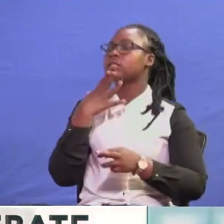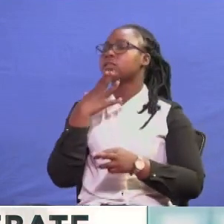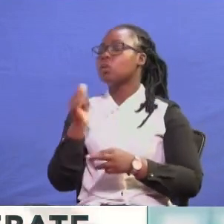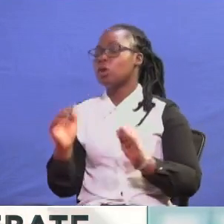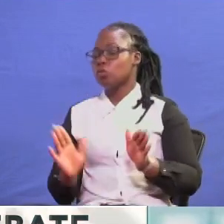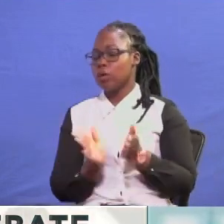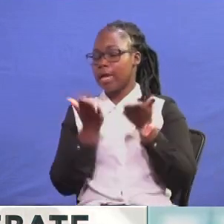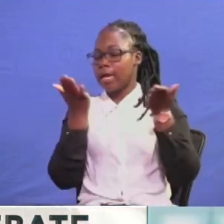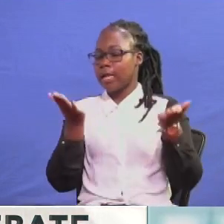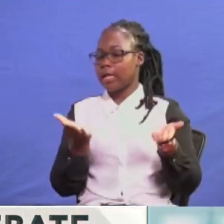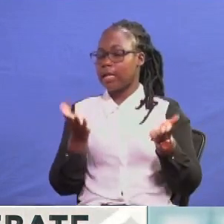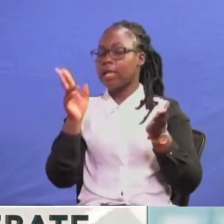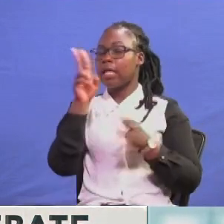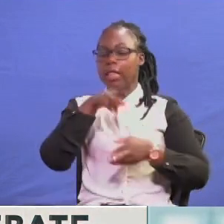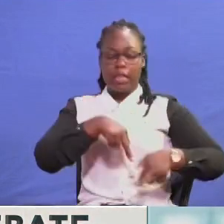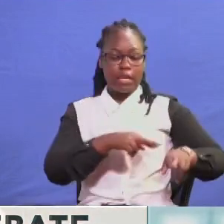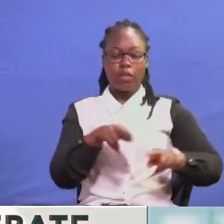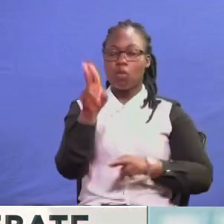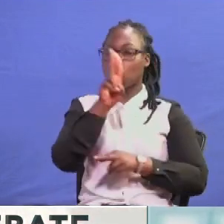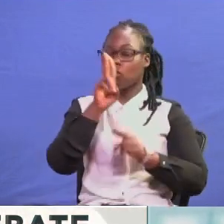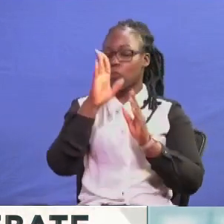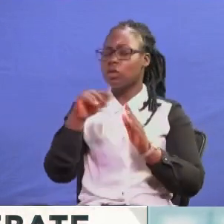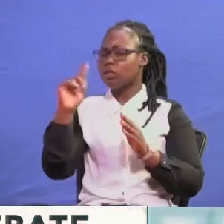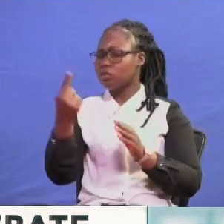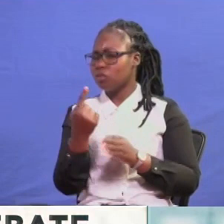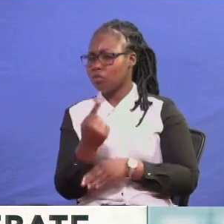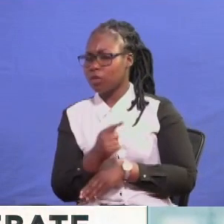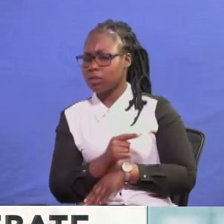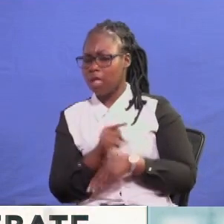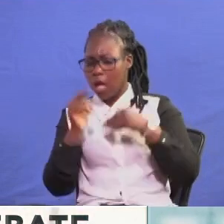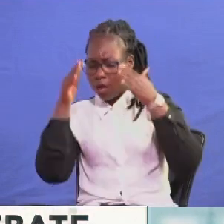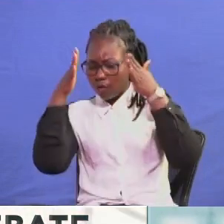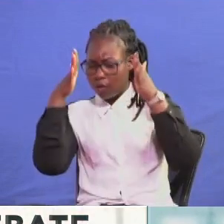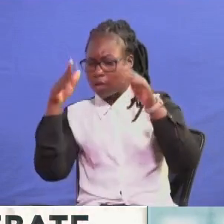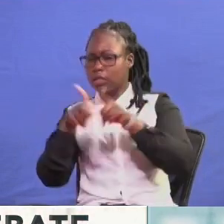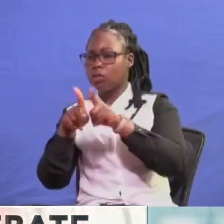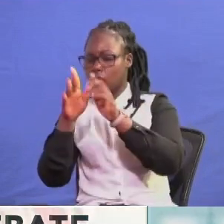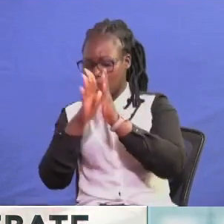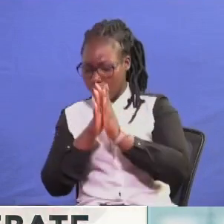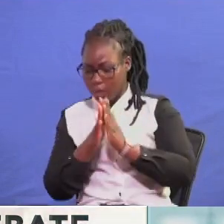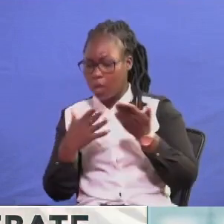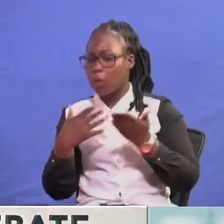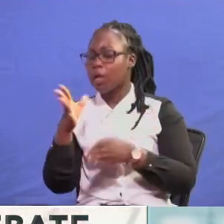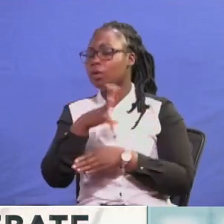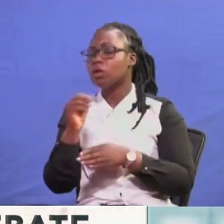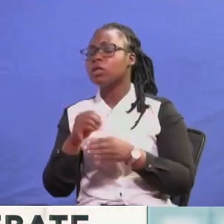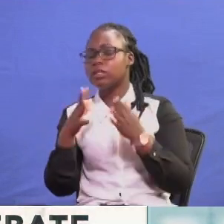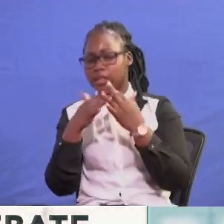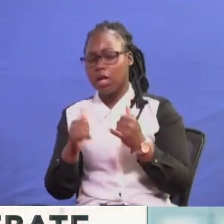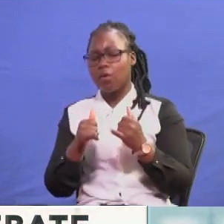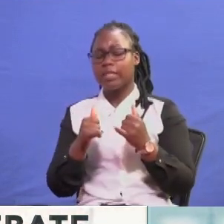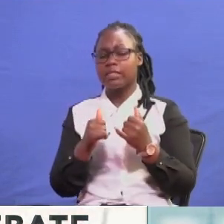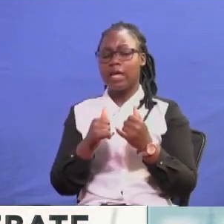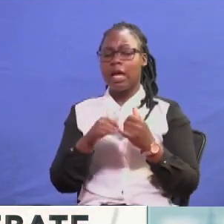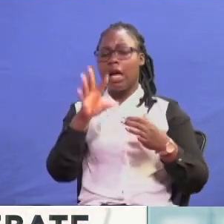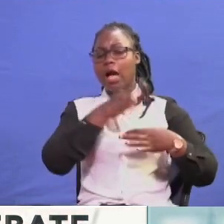urge the road users to first of all buckle up and pray. Where we are headed is like now a spiritual matter.